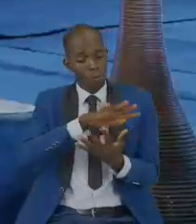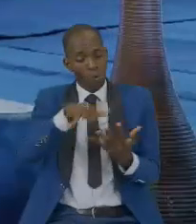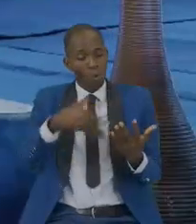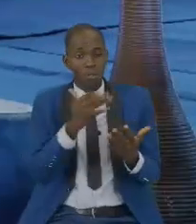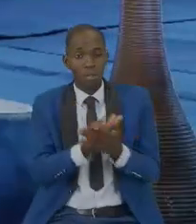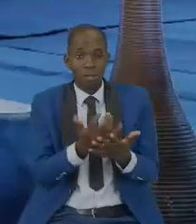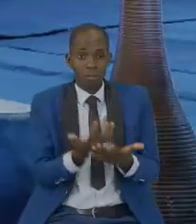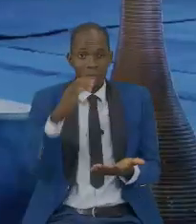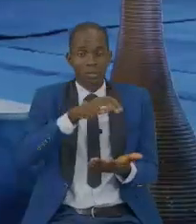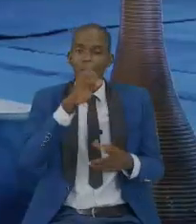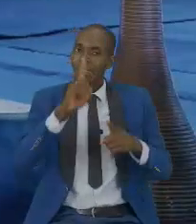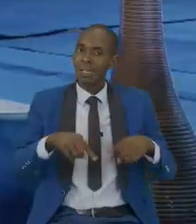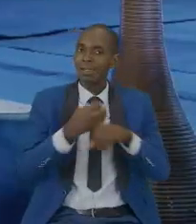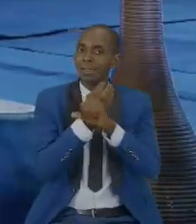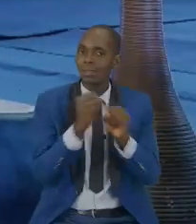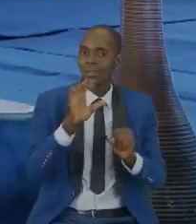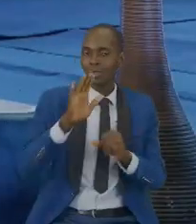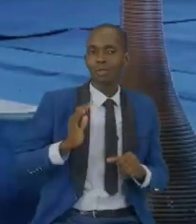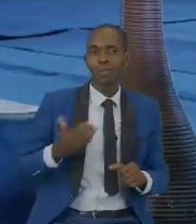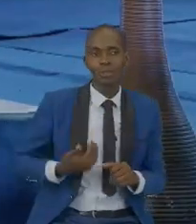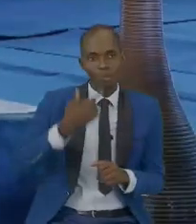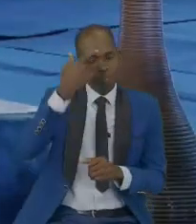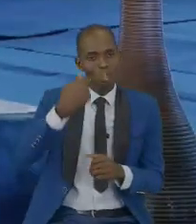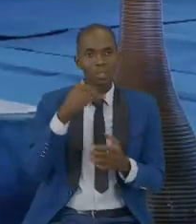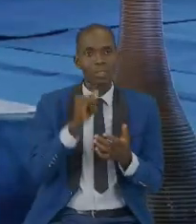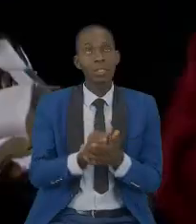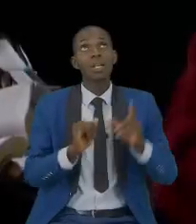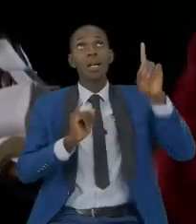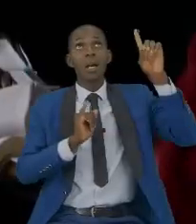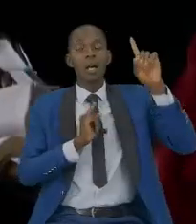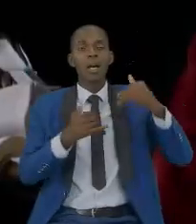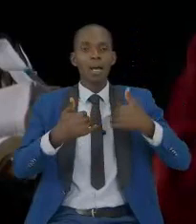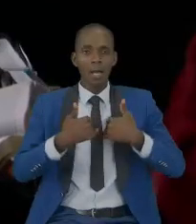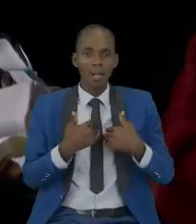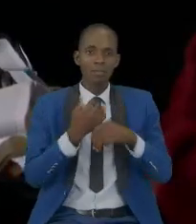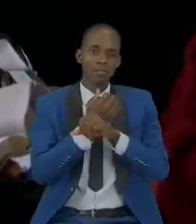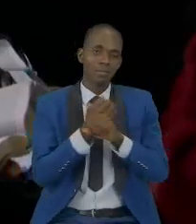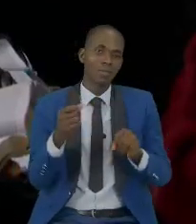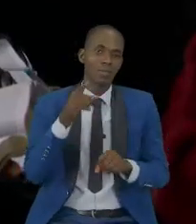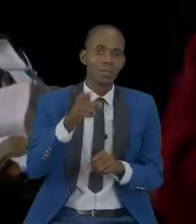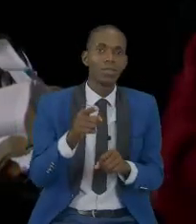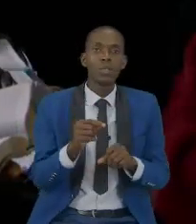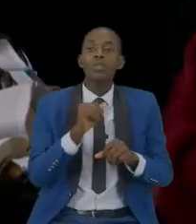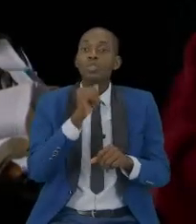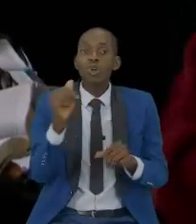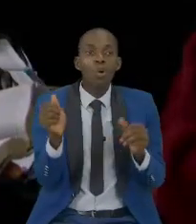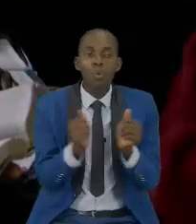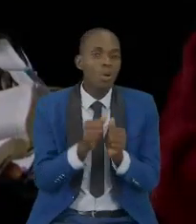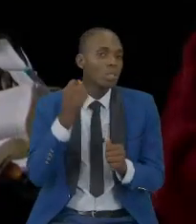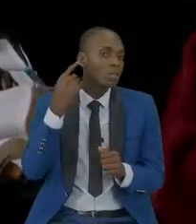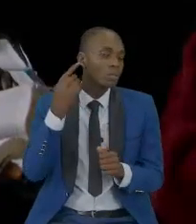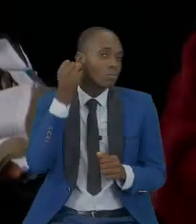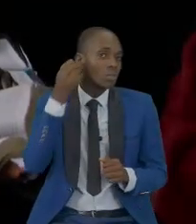soul, because it says, behold, I have refined thee, but not with silver. I have chosen